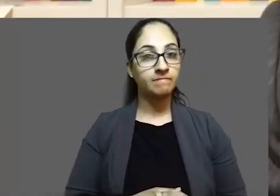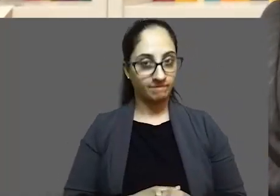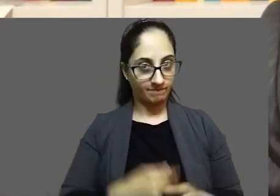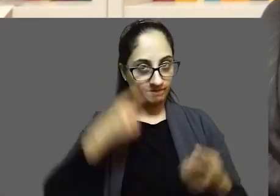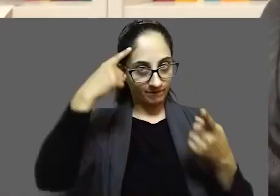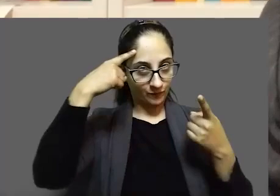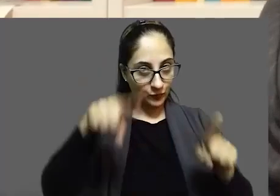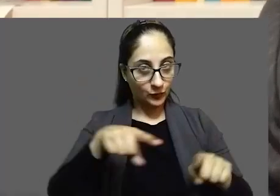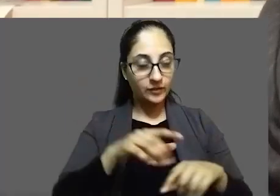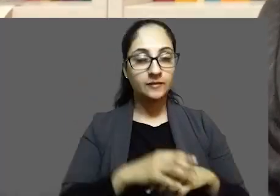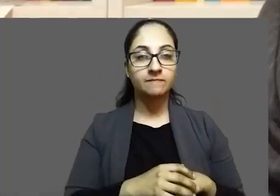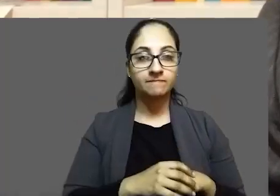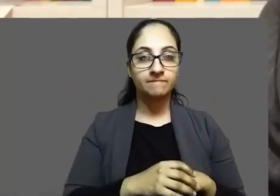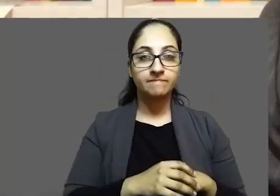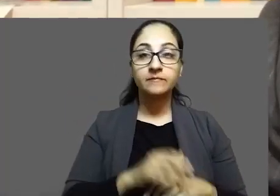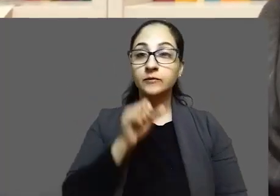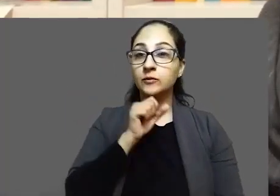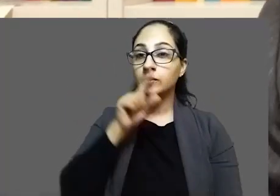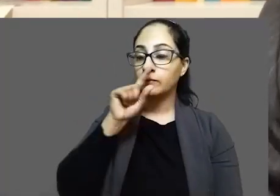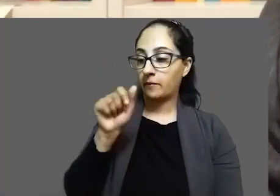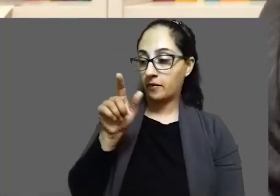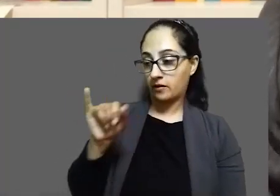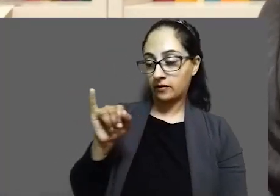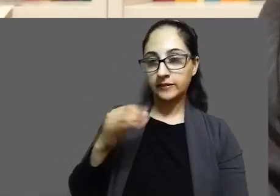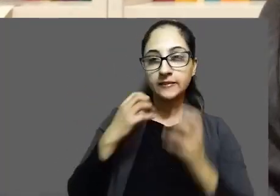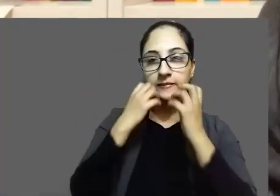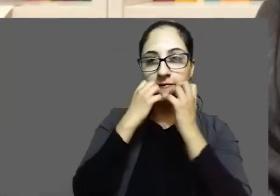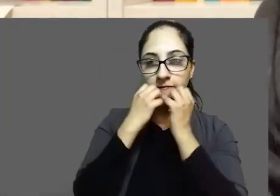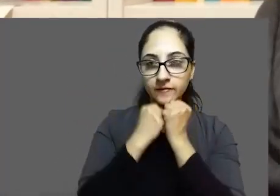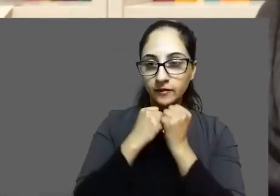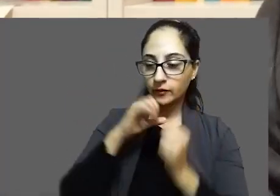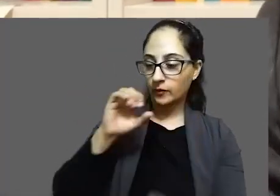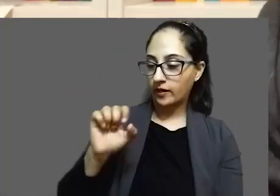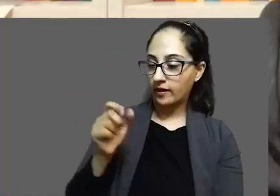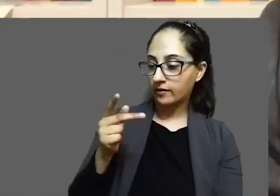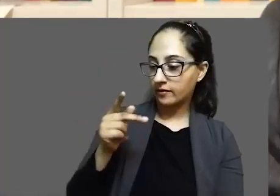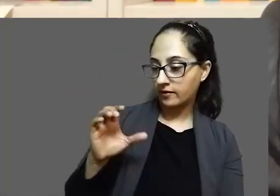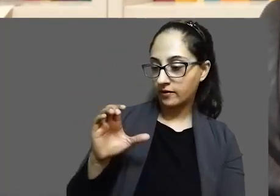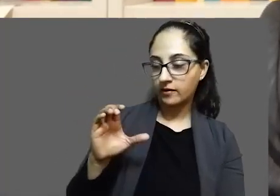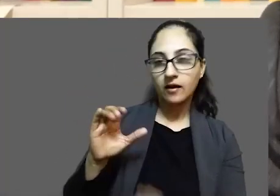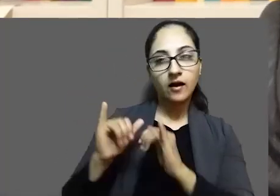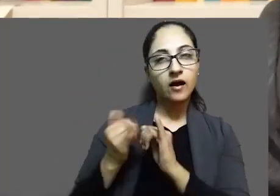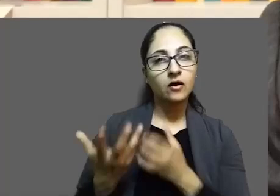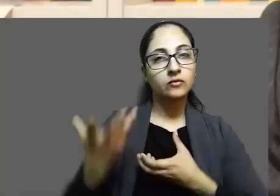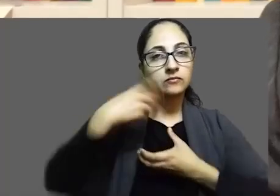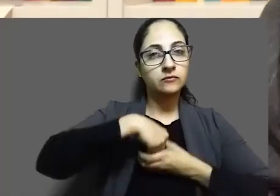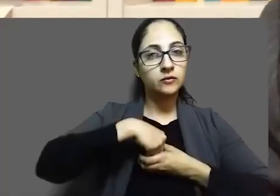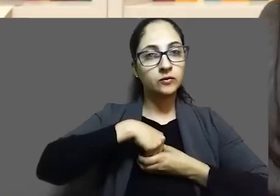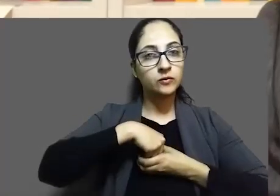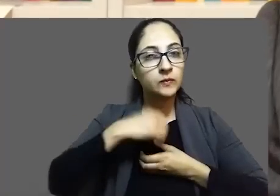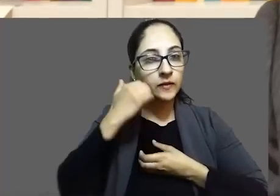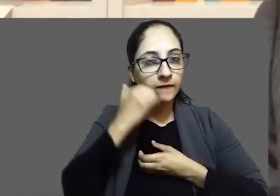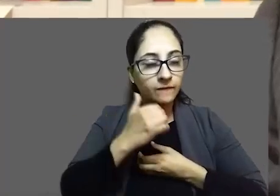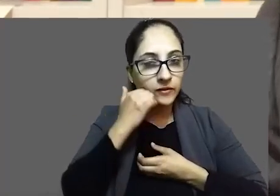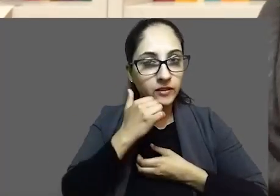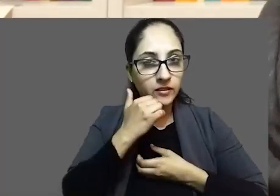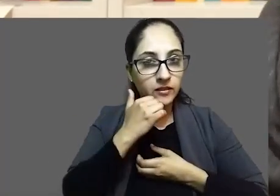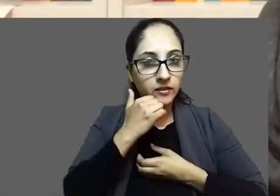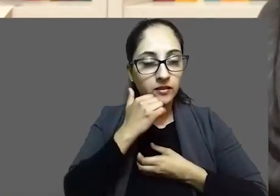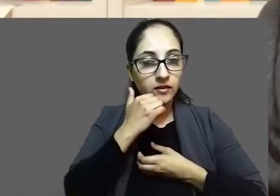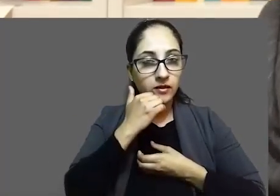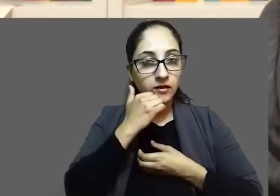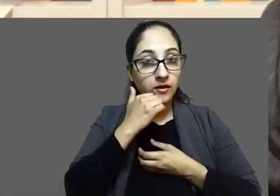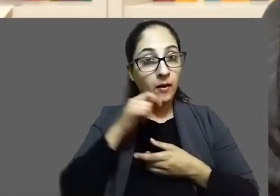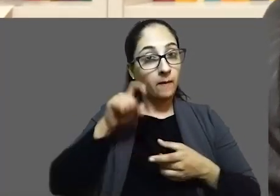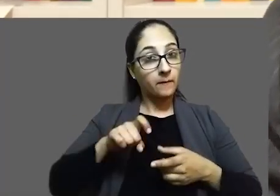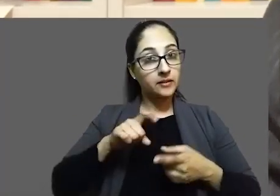can't be a decision that we're constantly making and asking ourselves, right? What Yomi Ali does is it gives